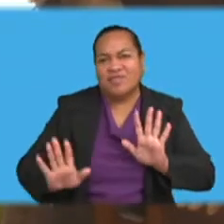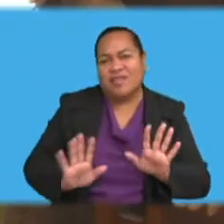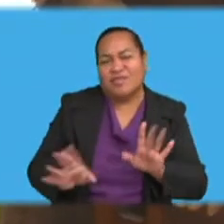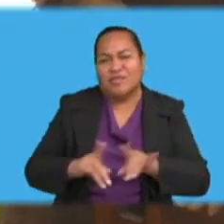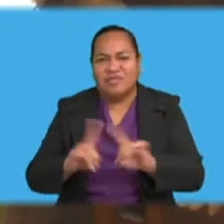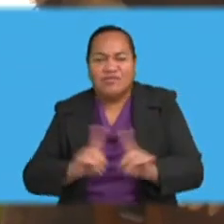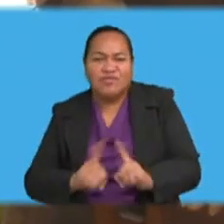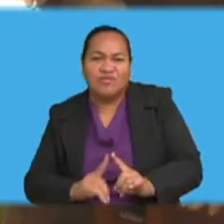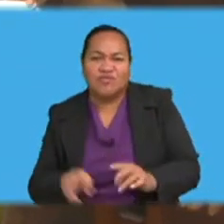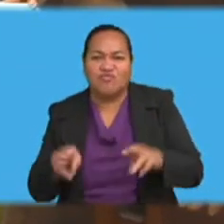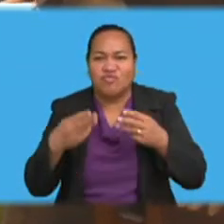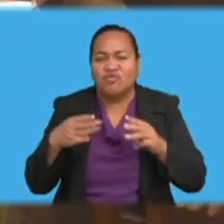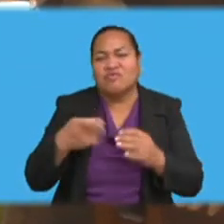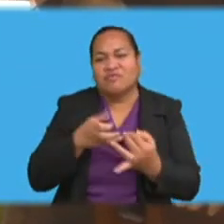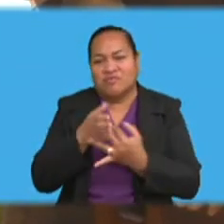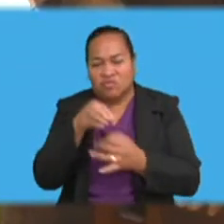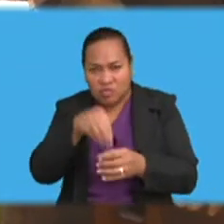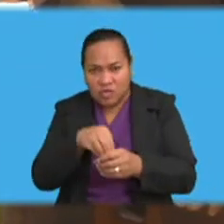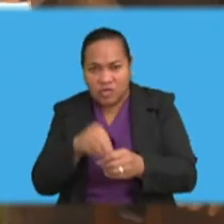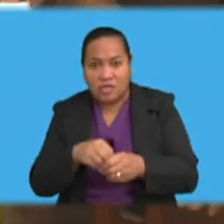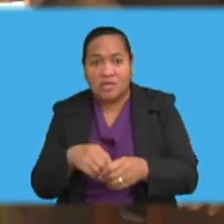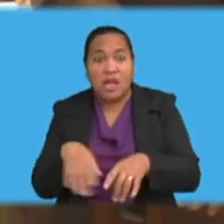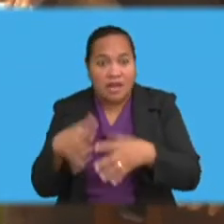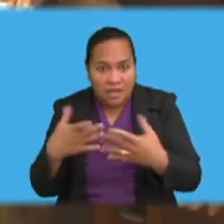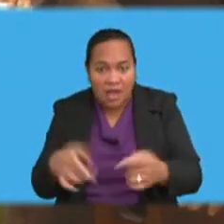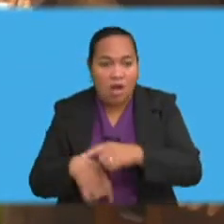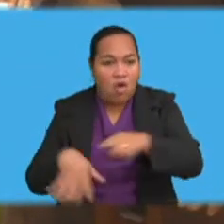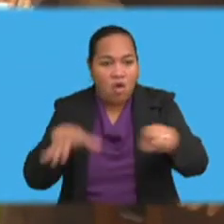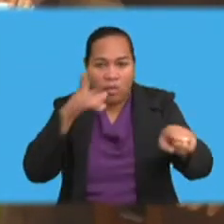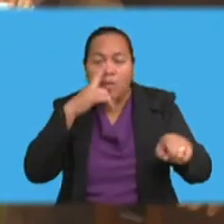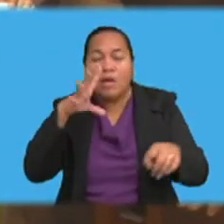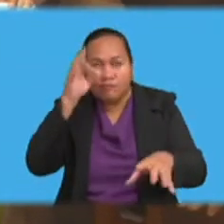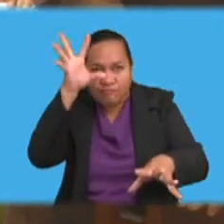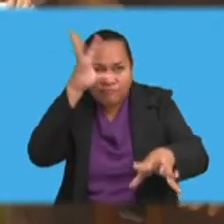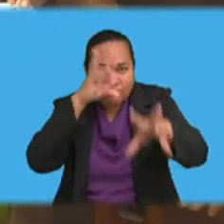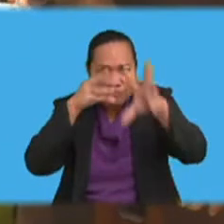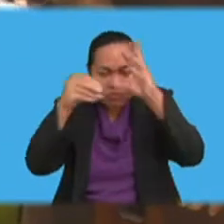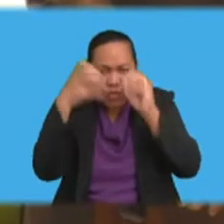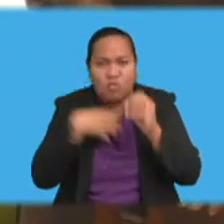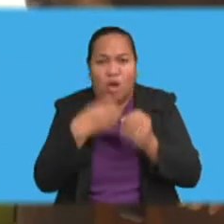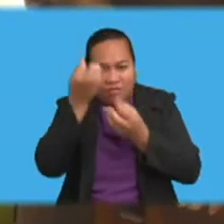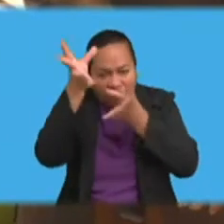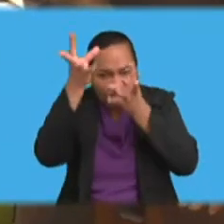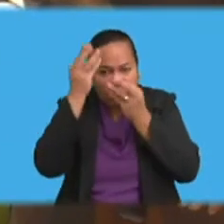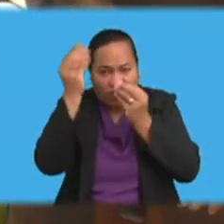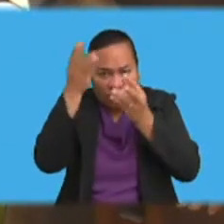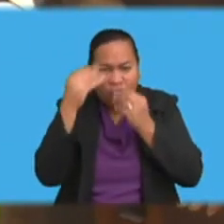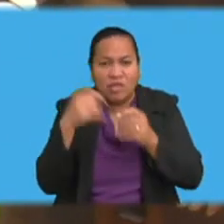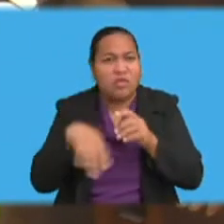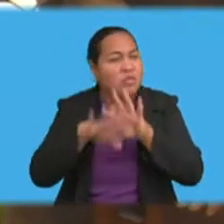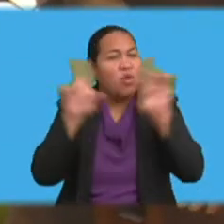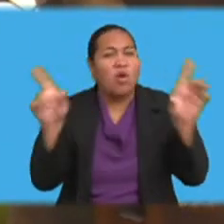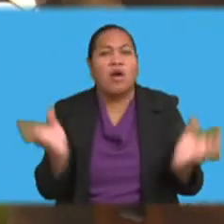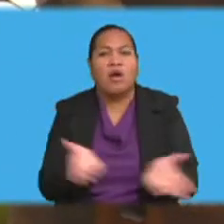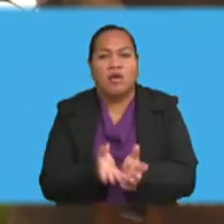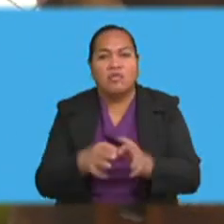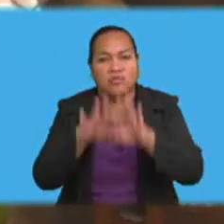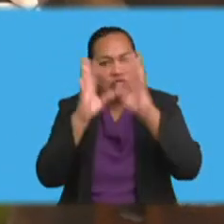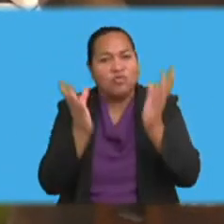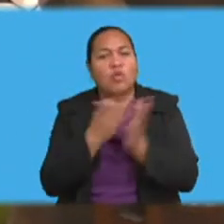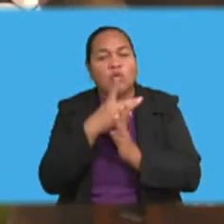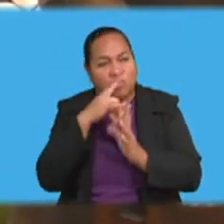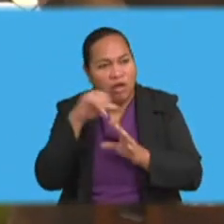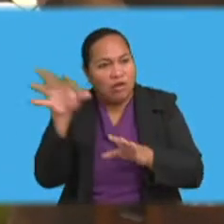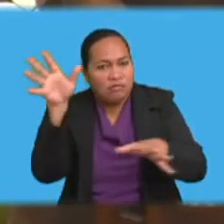has become a medium through which our people can better be informed about what is happening in Fiji and the world around us. Of course, they are watching us at the moment through the free-to-air